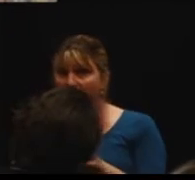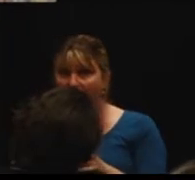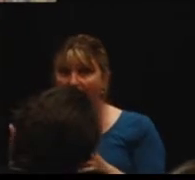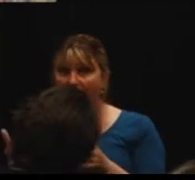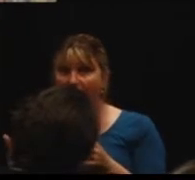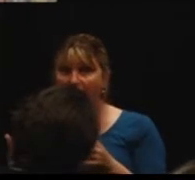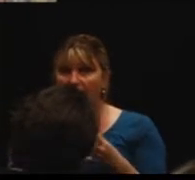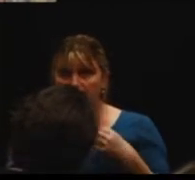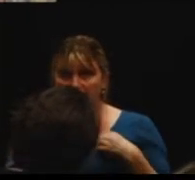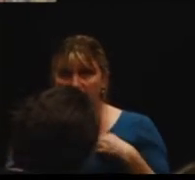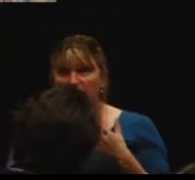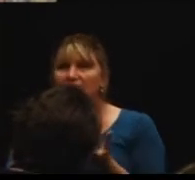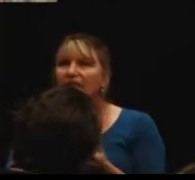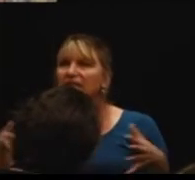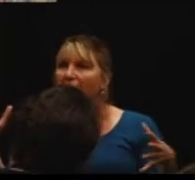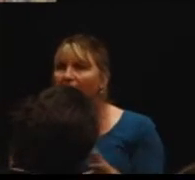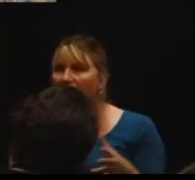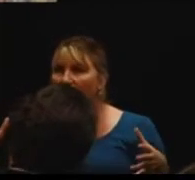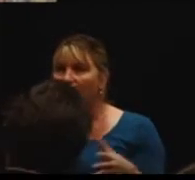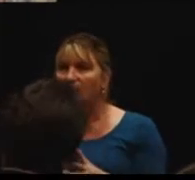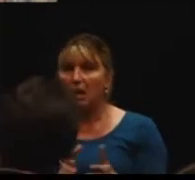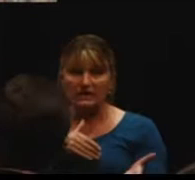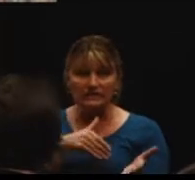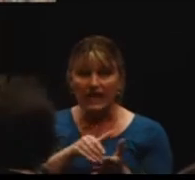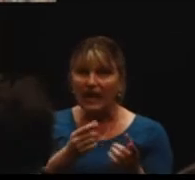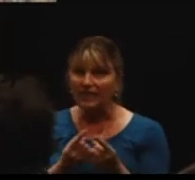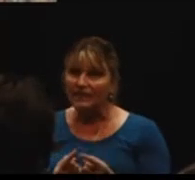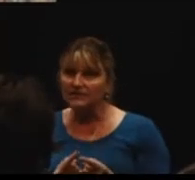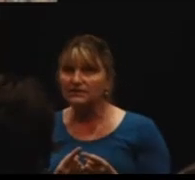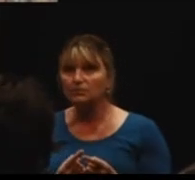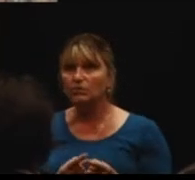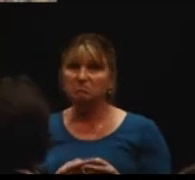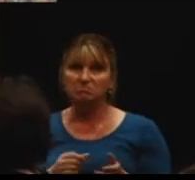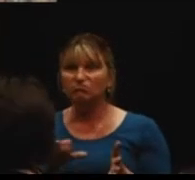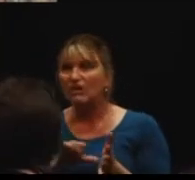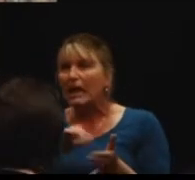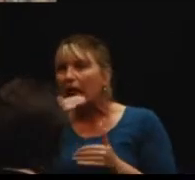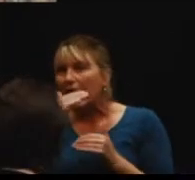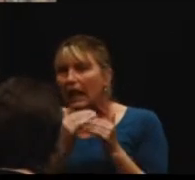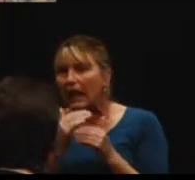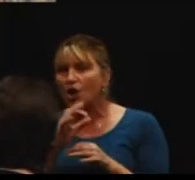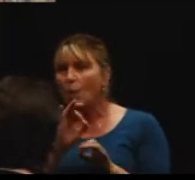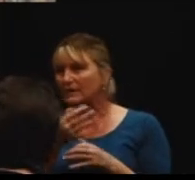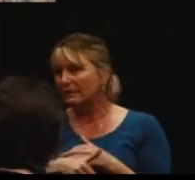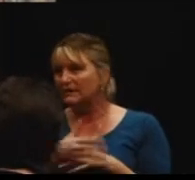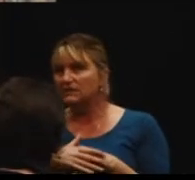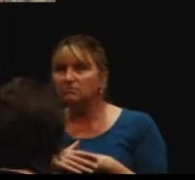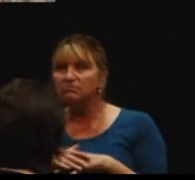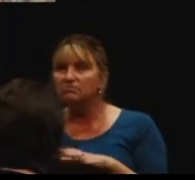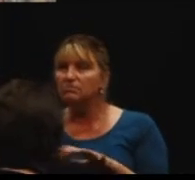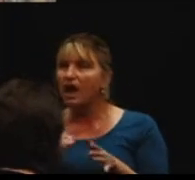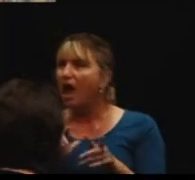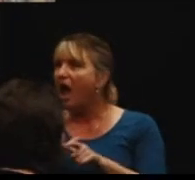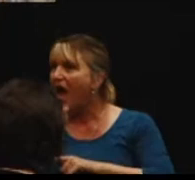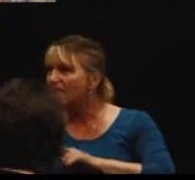around scalability, going from being able to scale things with close to zero cost, reach and distribution, going from a local